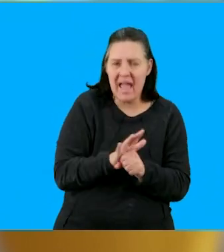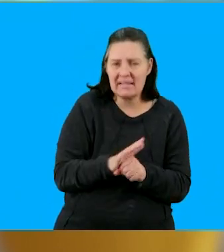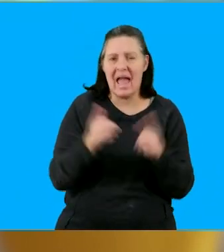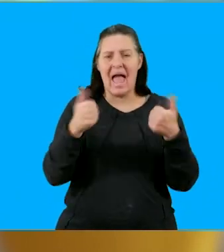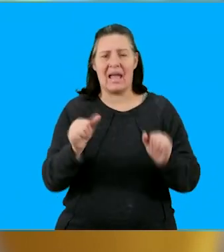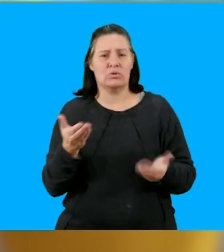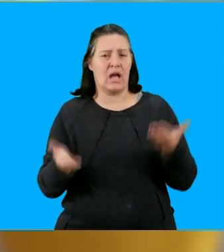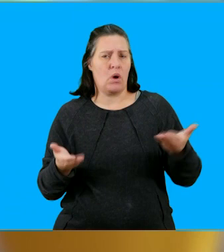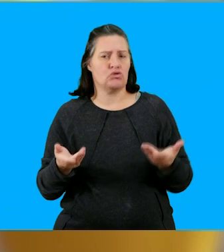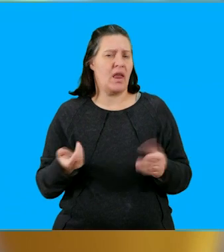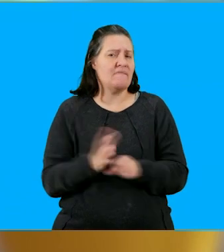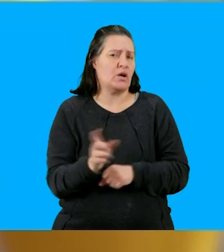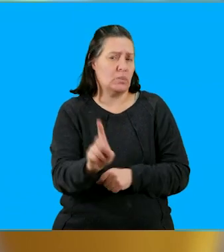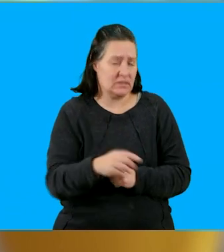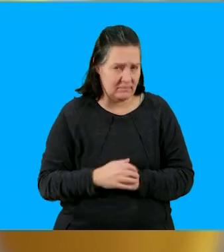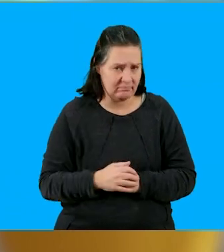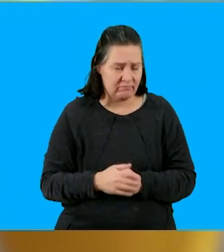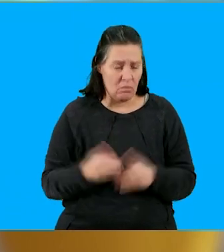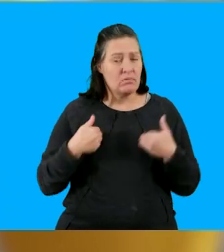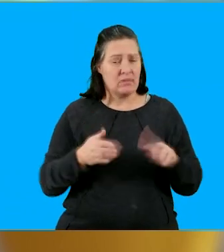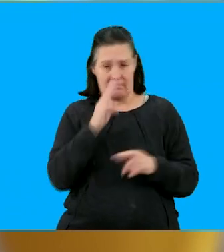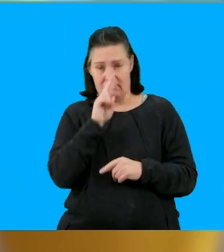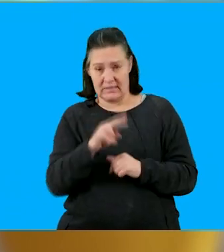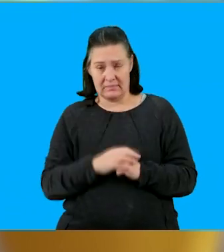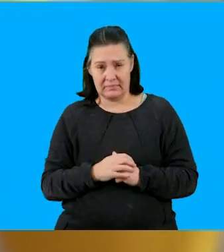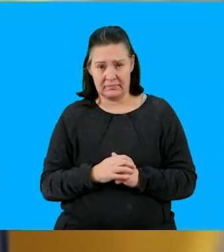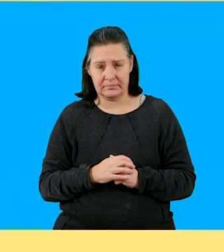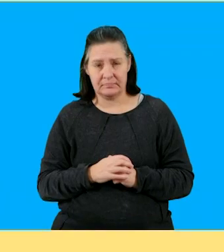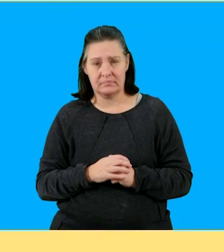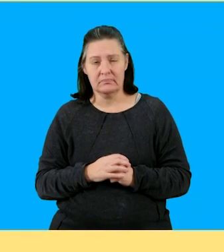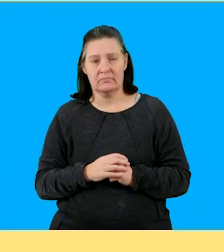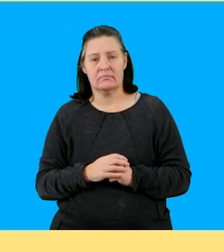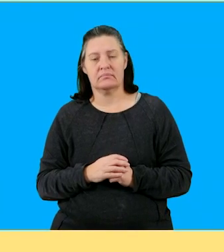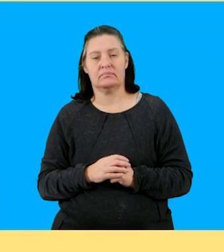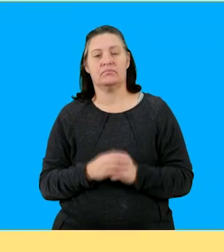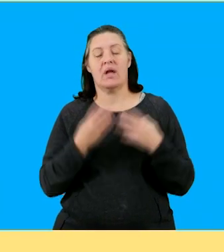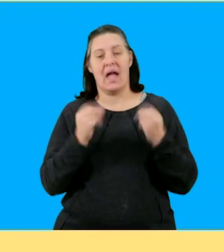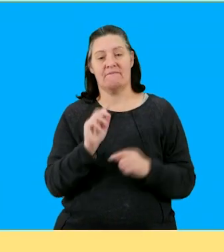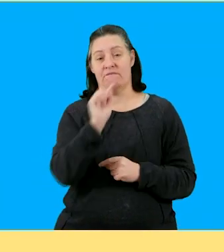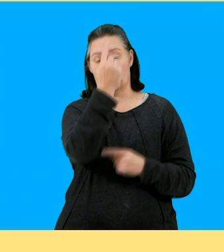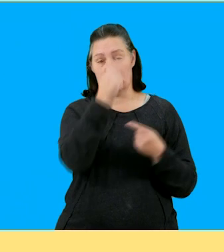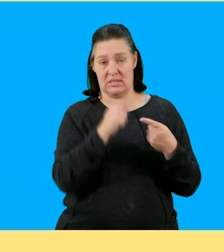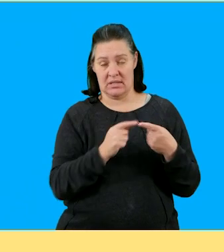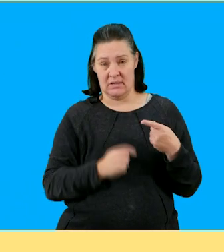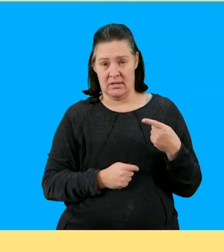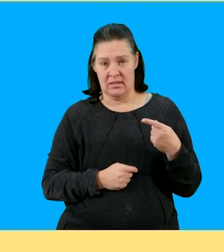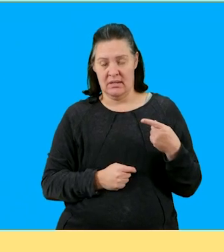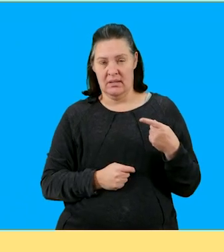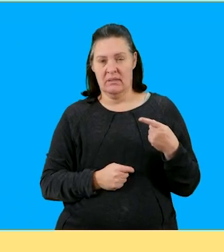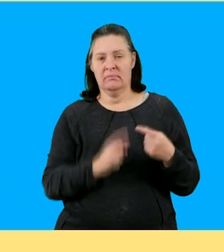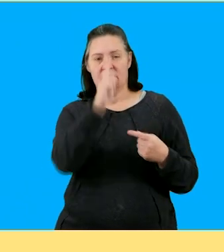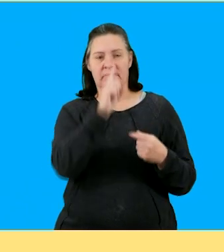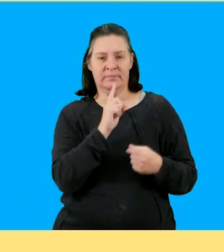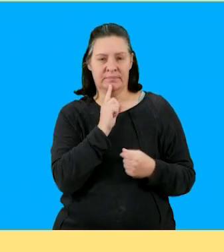accounting equation. Let us begin and see. Here we have the first one, which was the